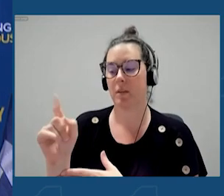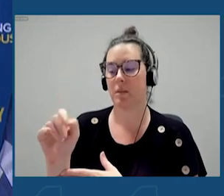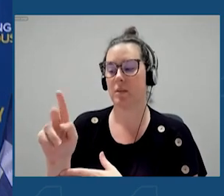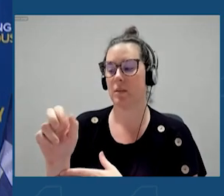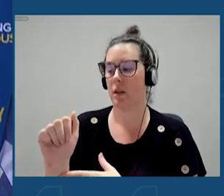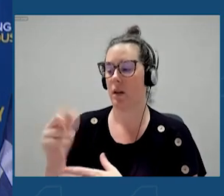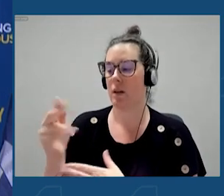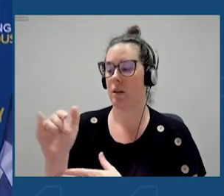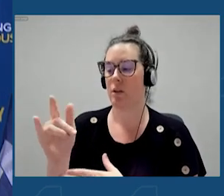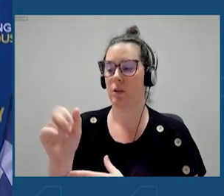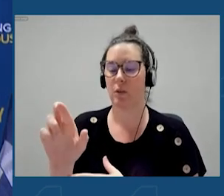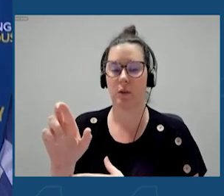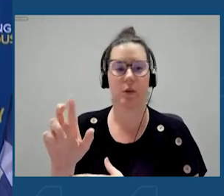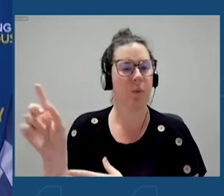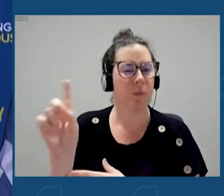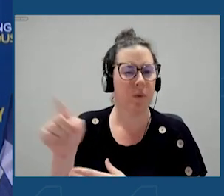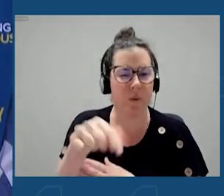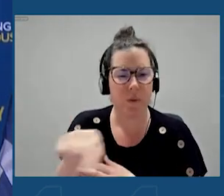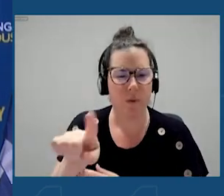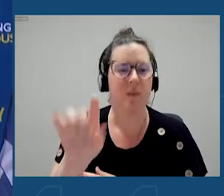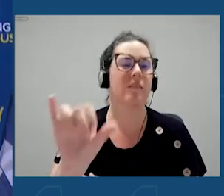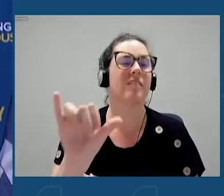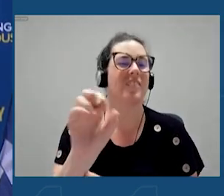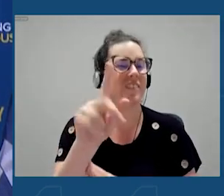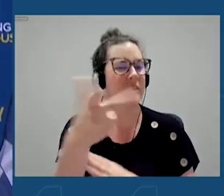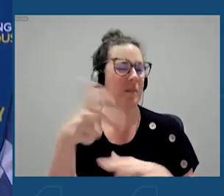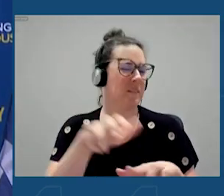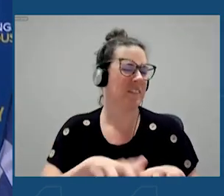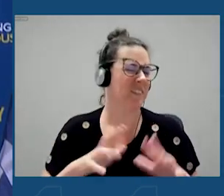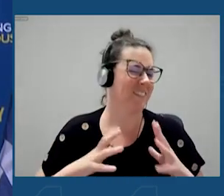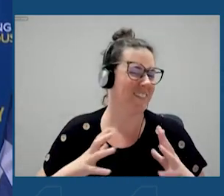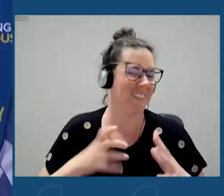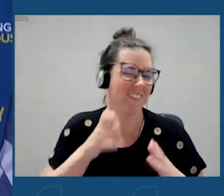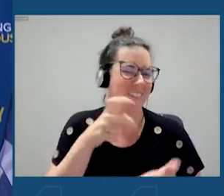you, Amanda? Okay. You can have a seat.